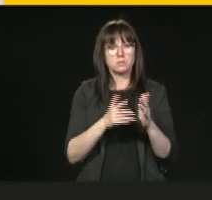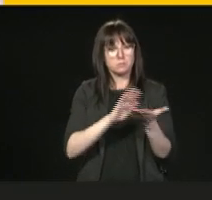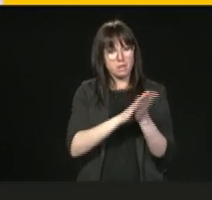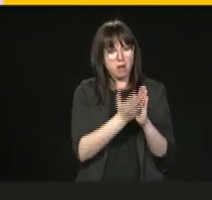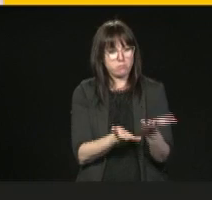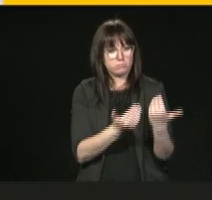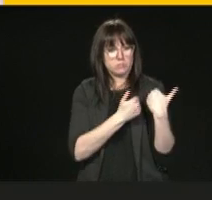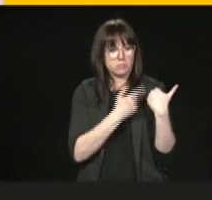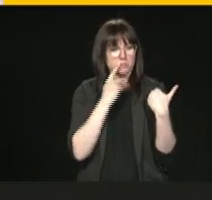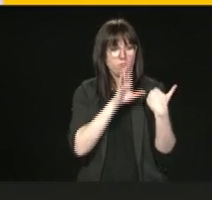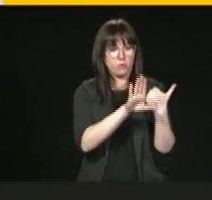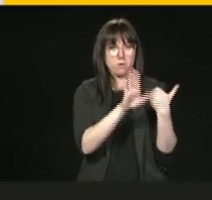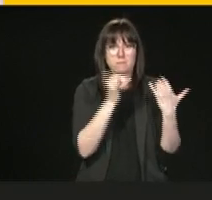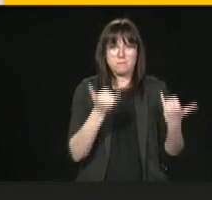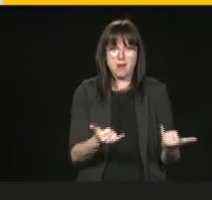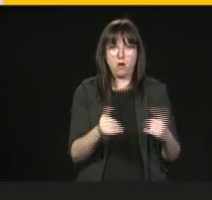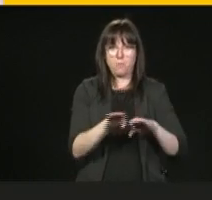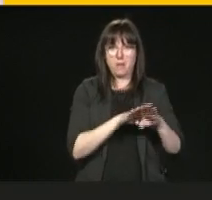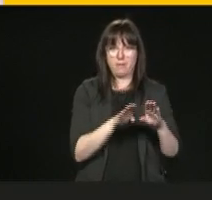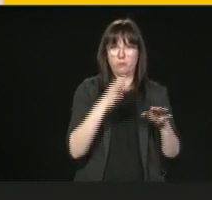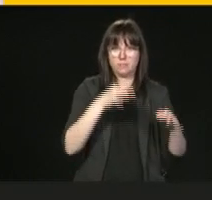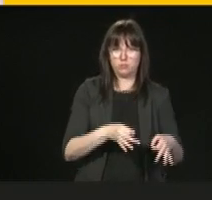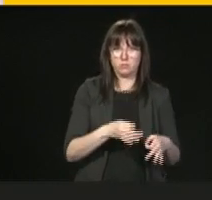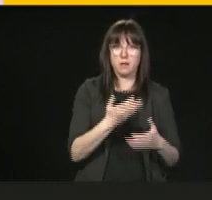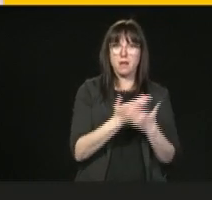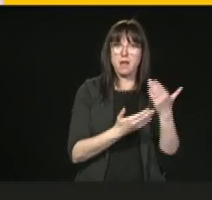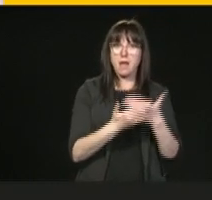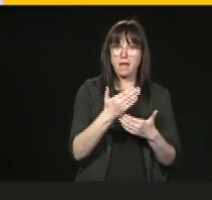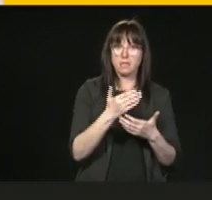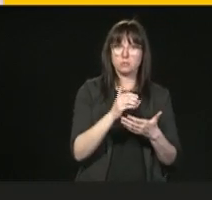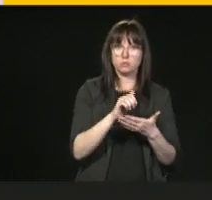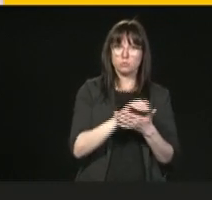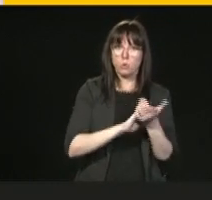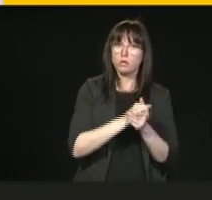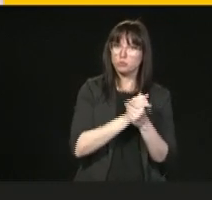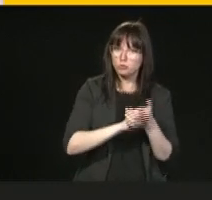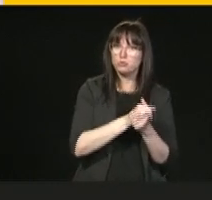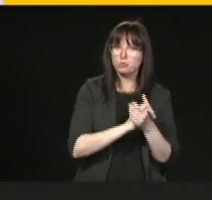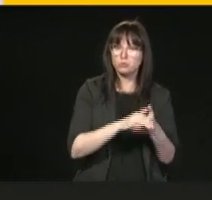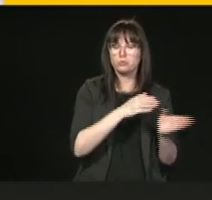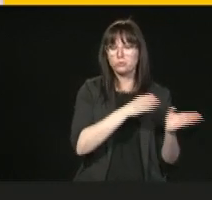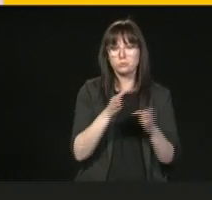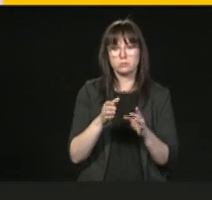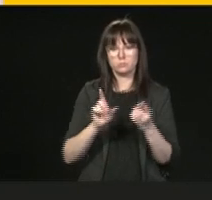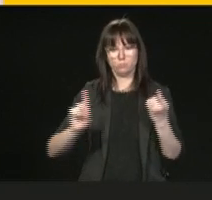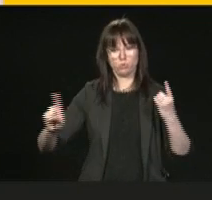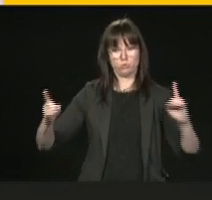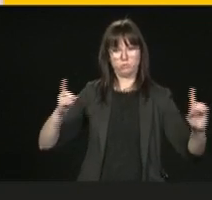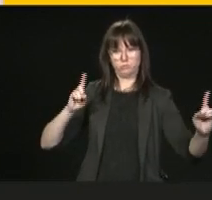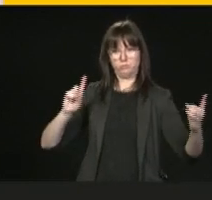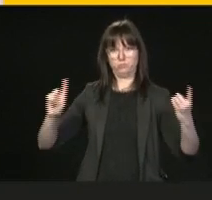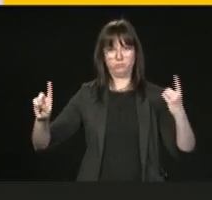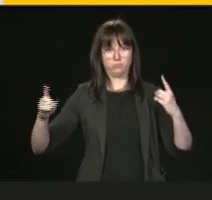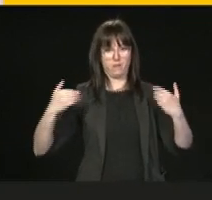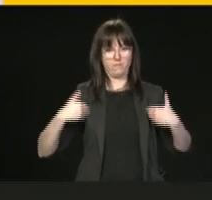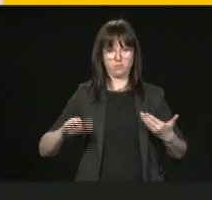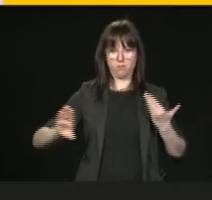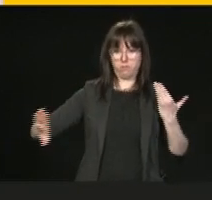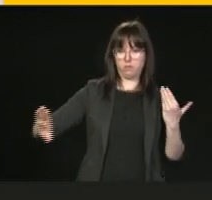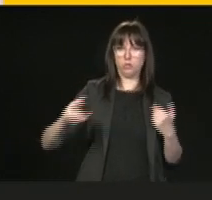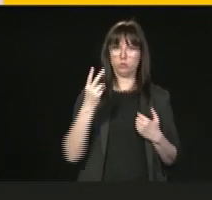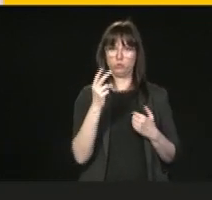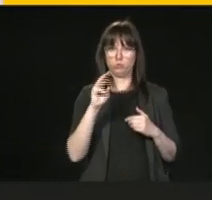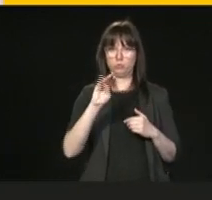in your choices right now, washing your hands often, engaging in social distancing, physical distancing, 2 meters